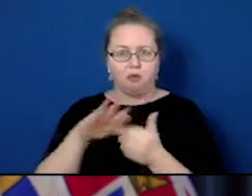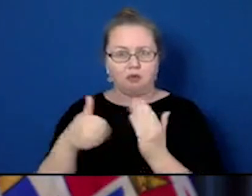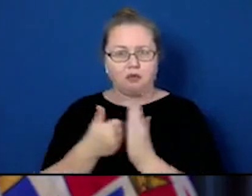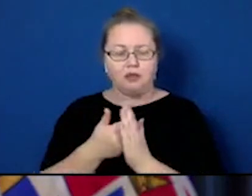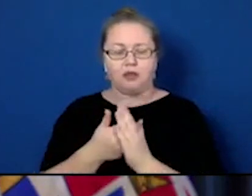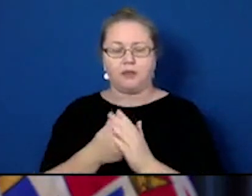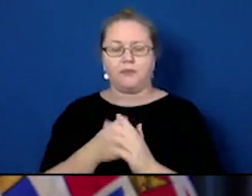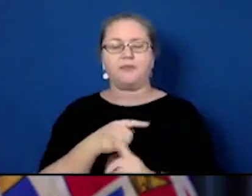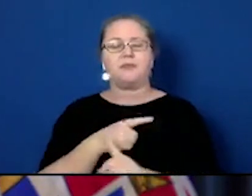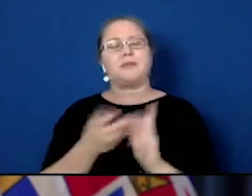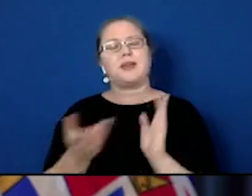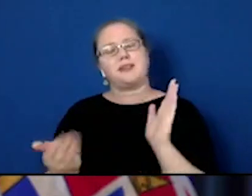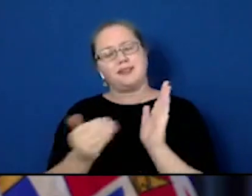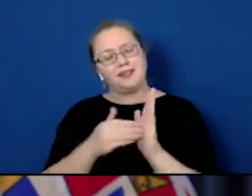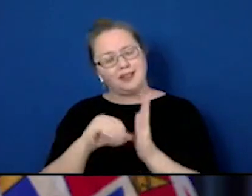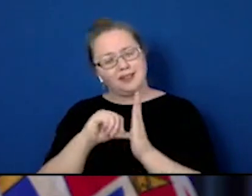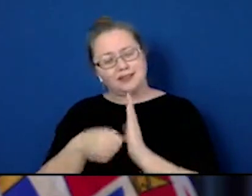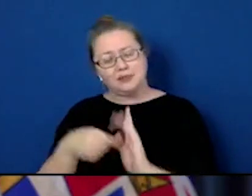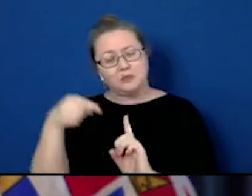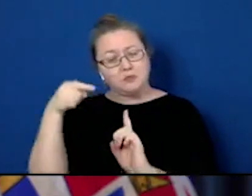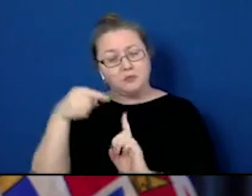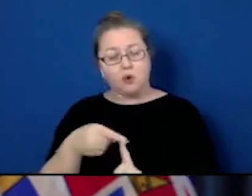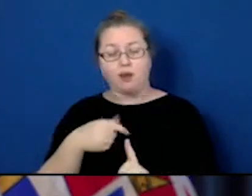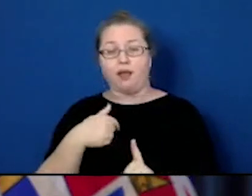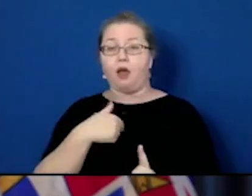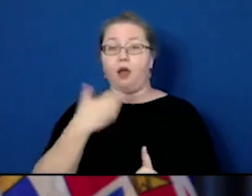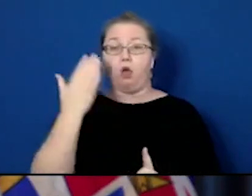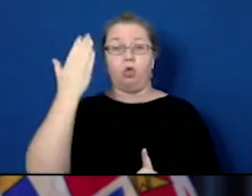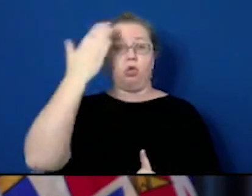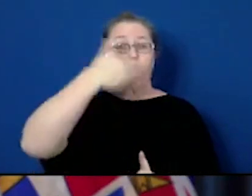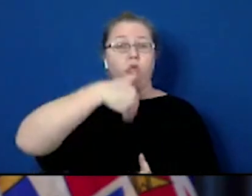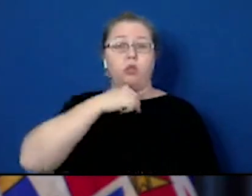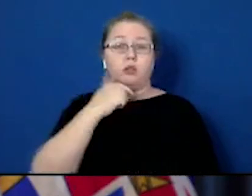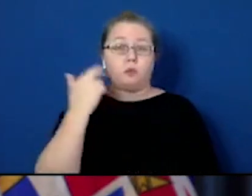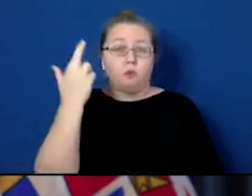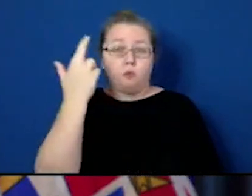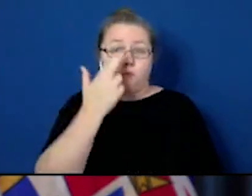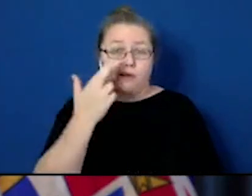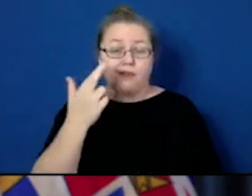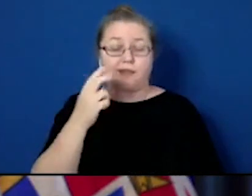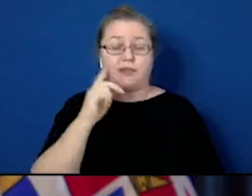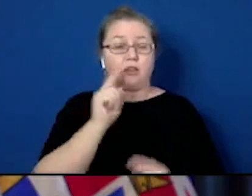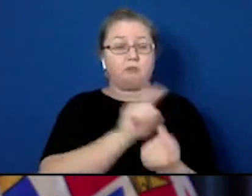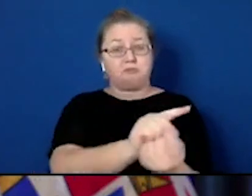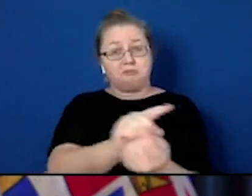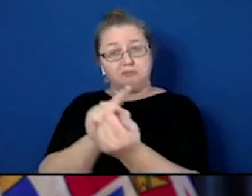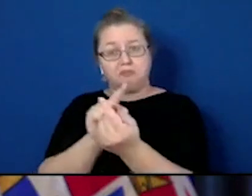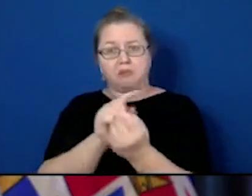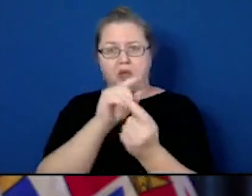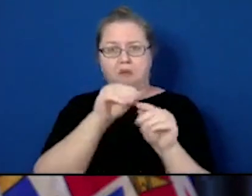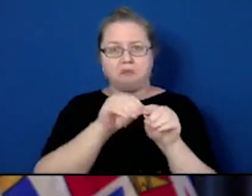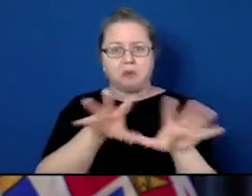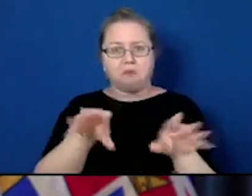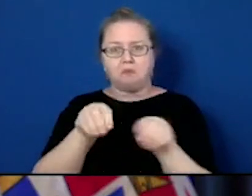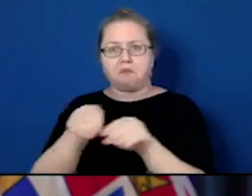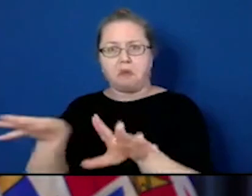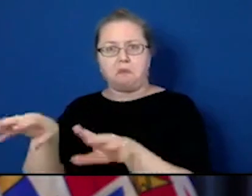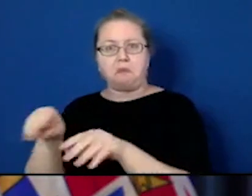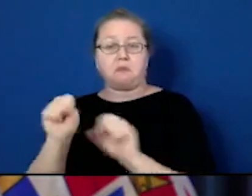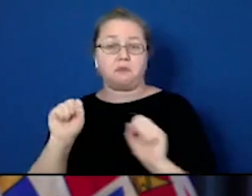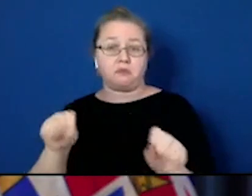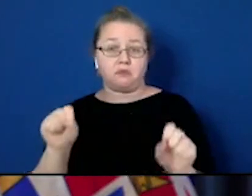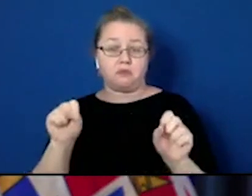into a situation where we're in close contact with people and can spread it. Our example I used last